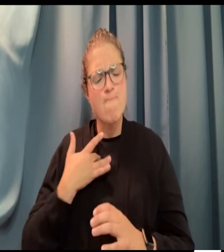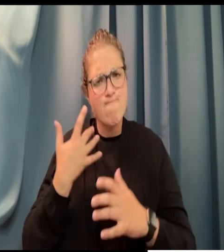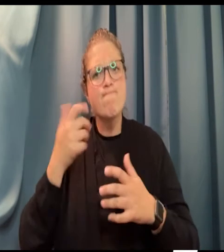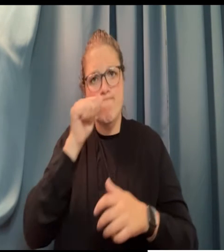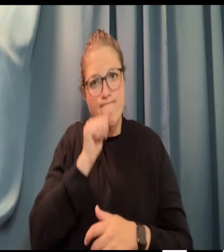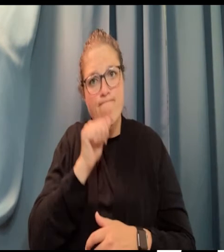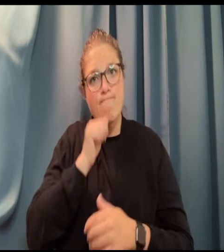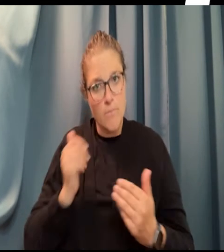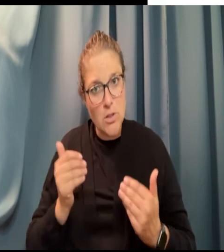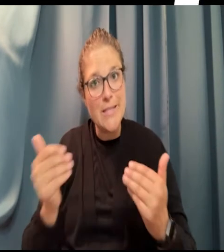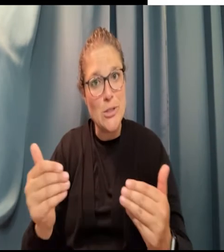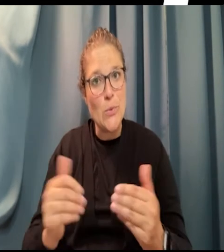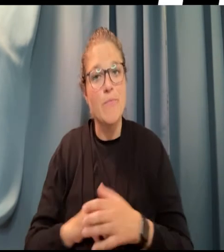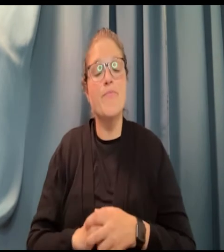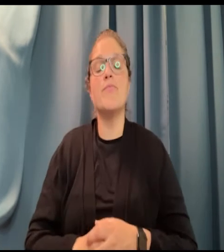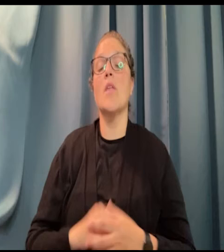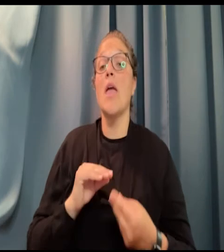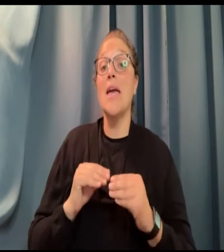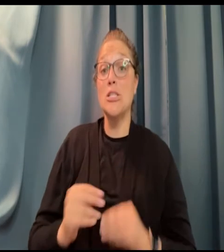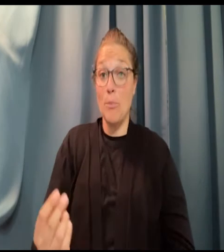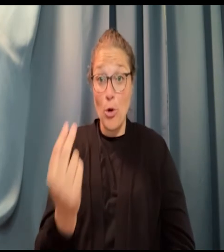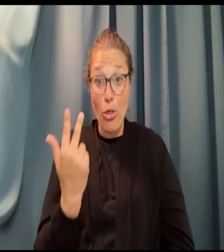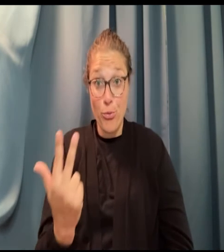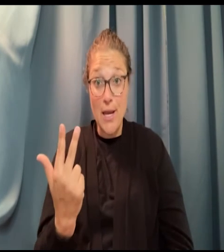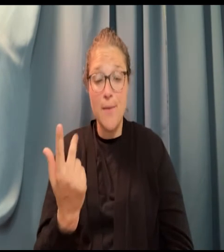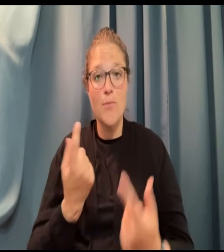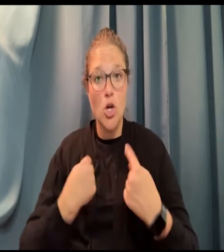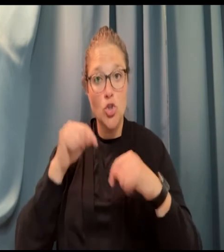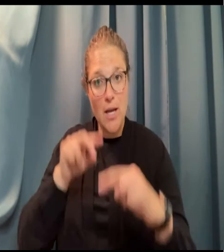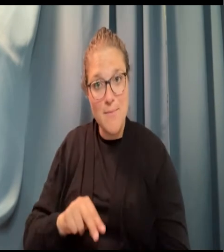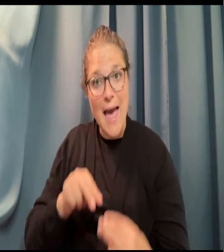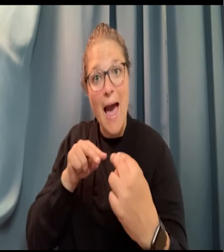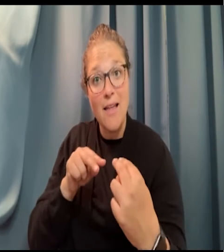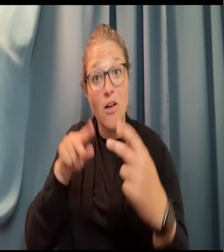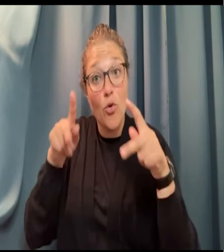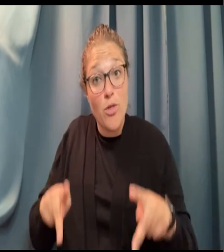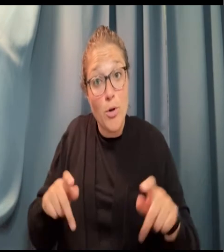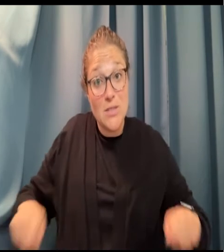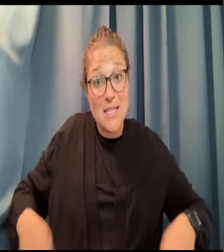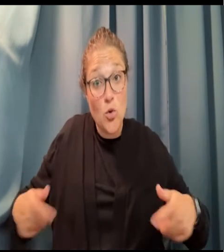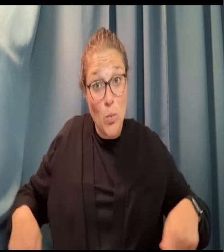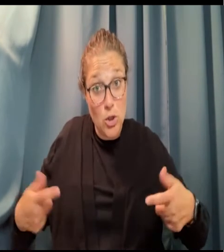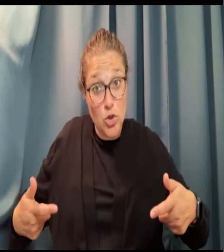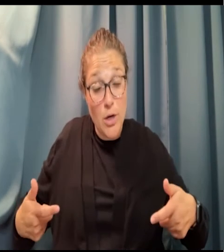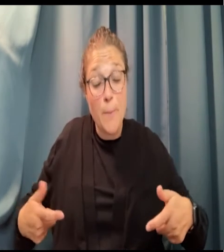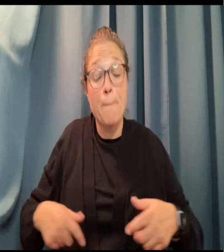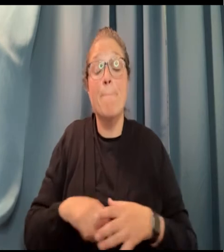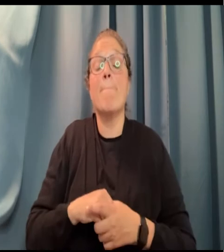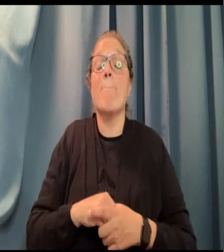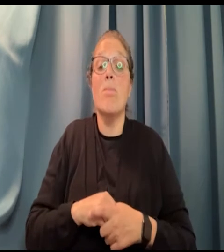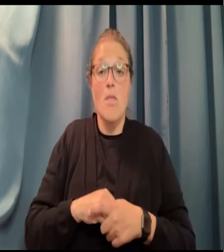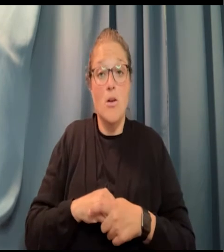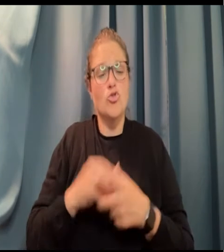imagine what it's like for them. Number 3, if you can, place yourself at eye level with the person in a wheelchair. Do